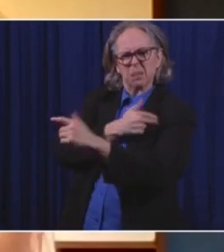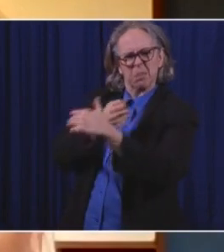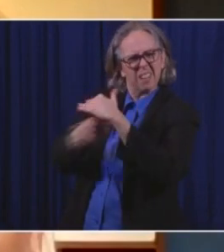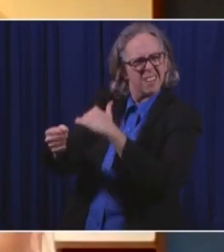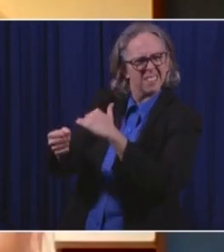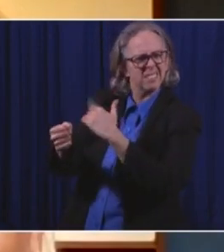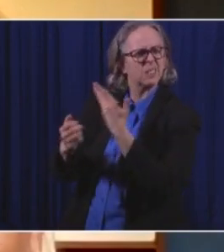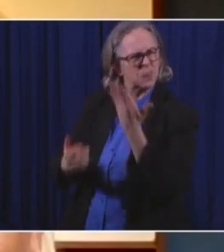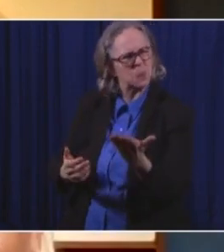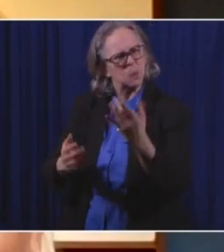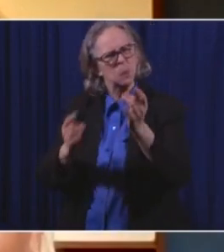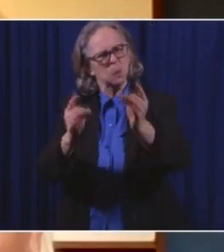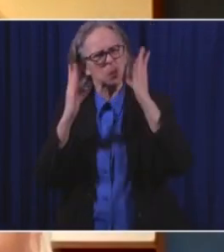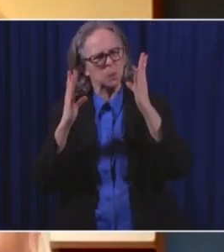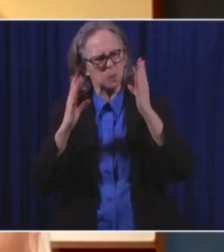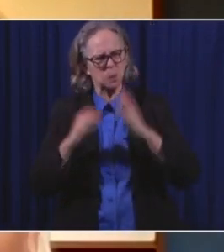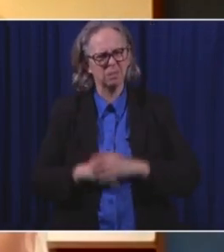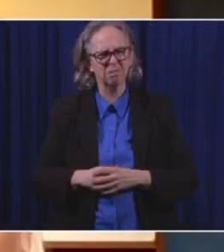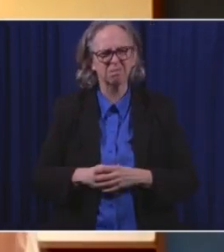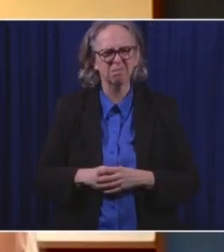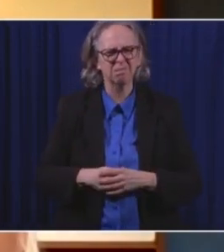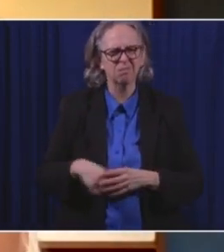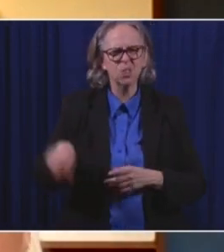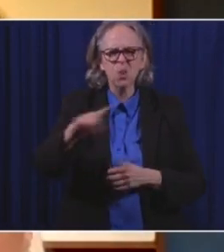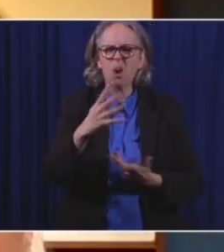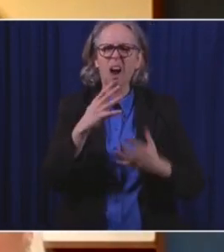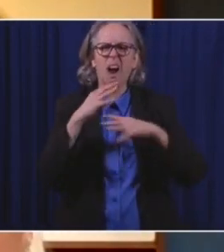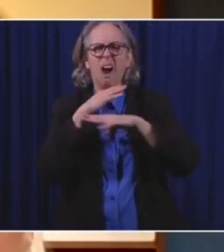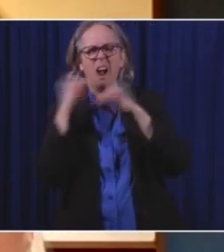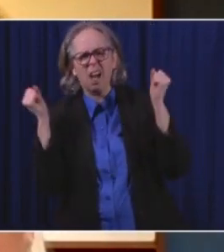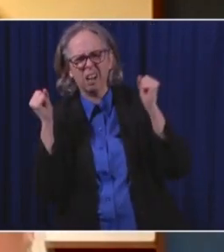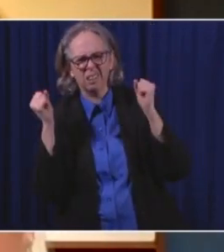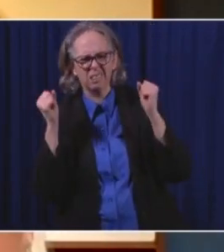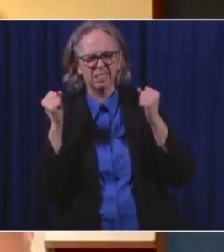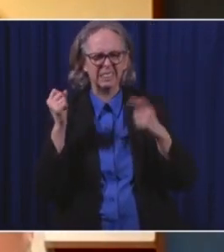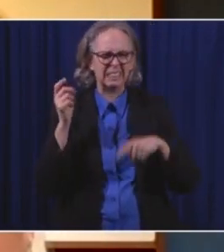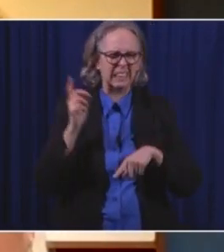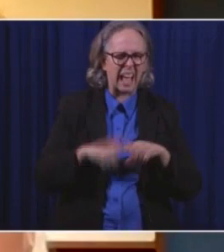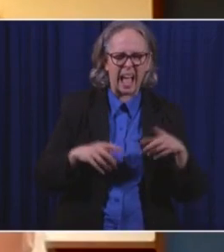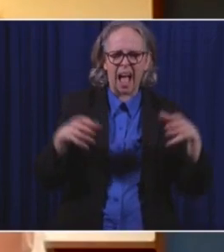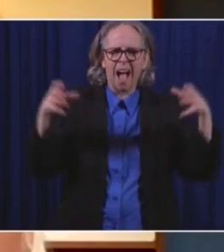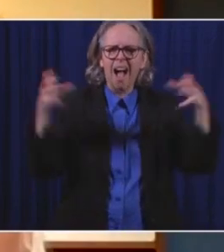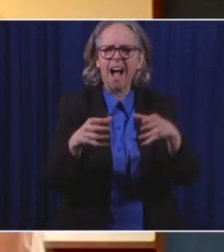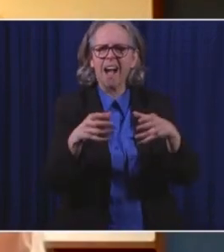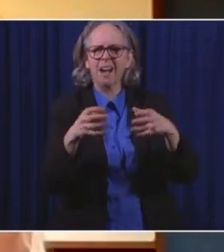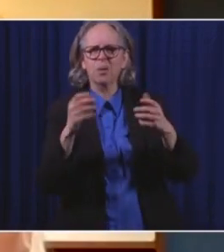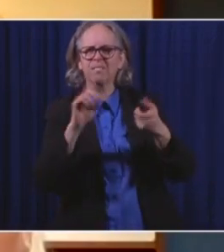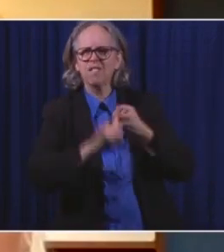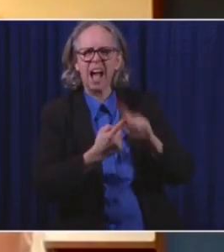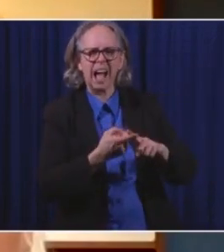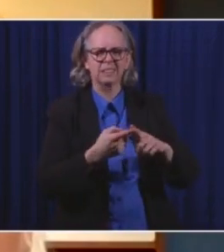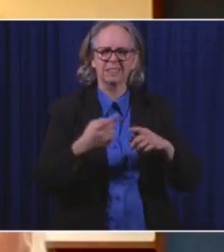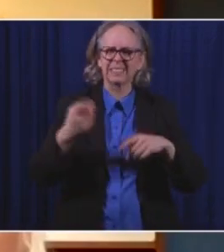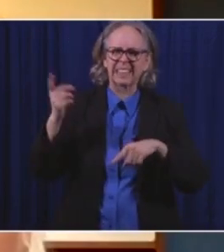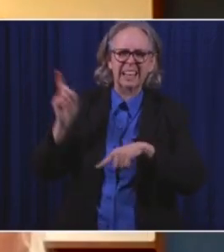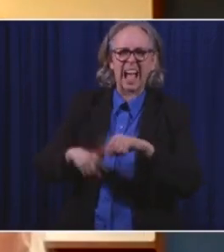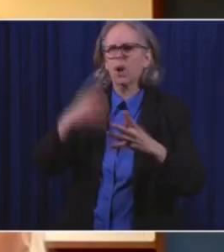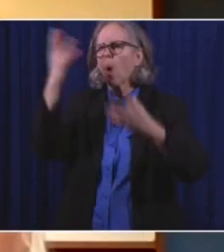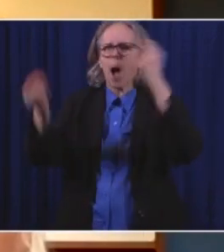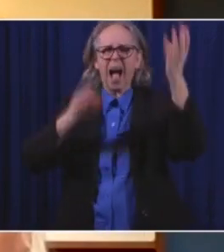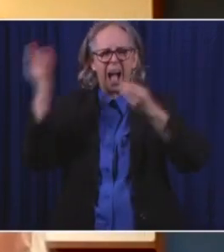are getting very tired of not being able to live our lives like we did prior to